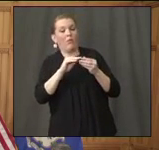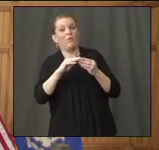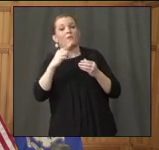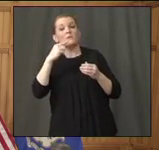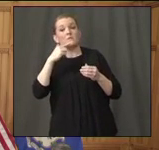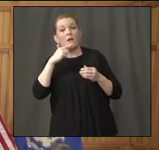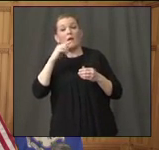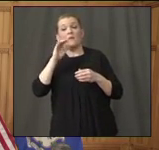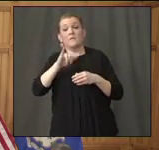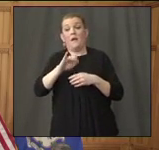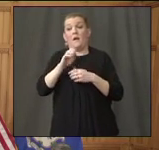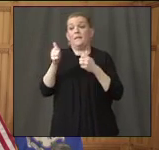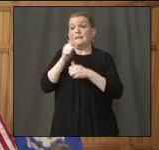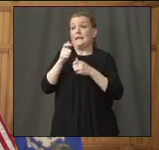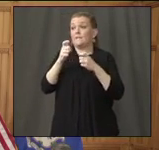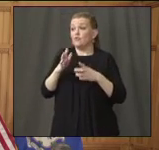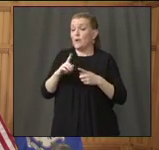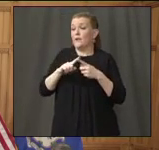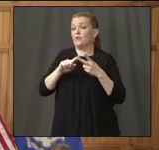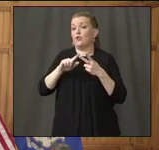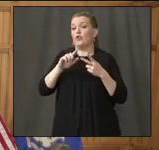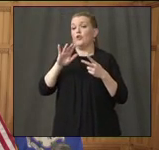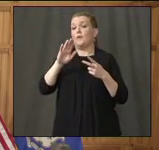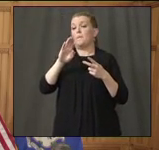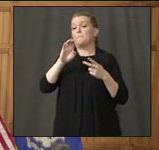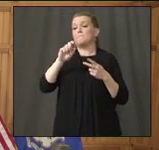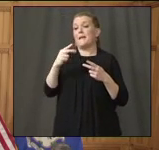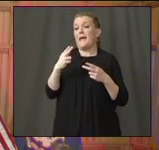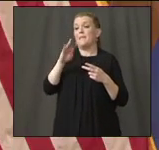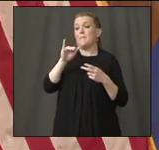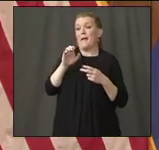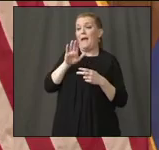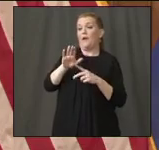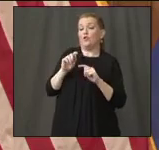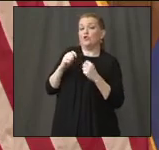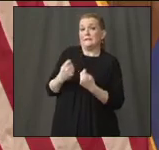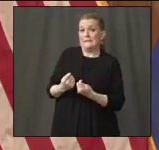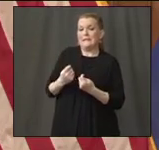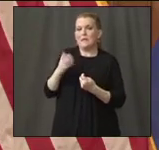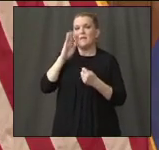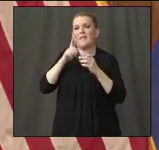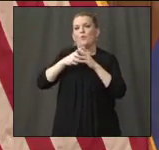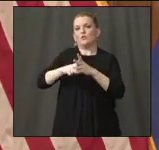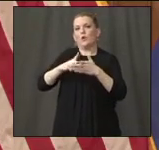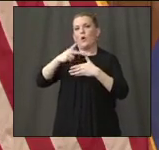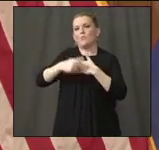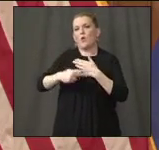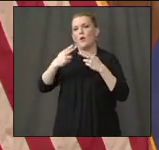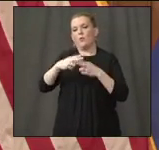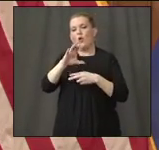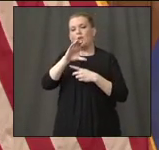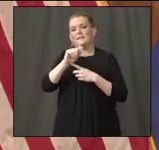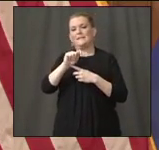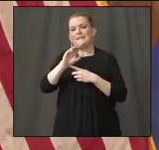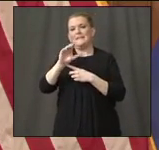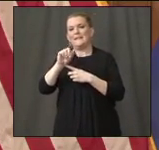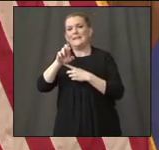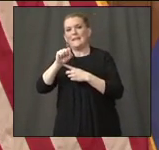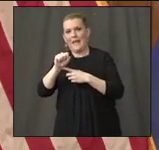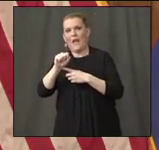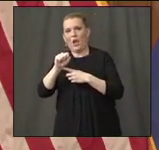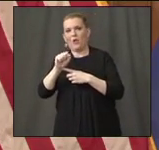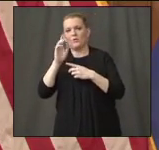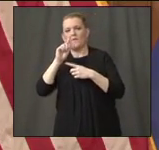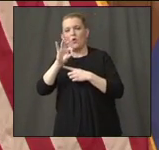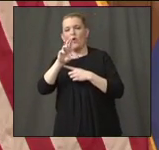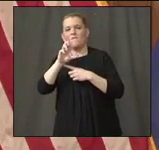her team have created a program that will launch on Friday called CT Cares for Frontline Workers Program, and